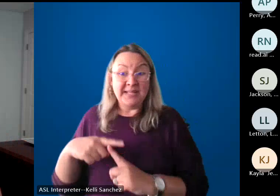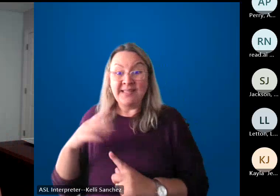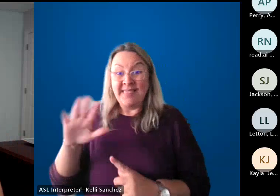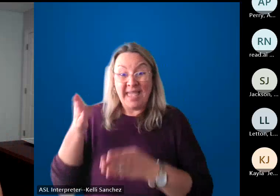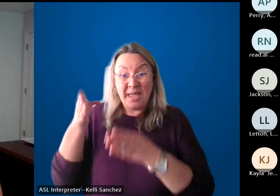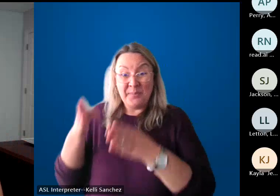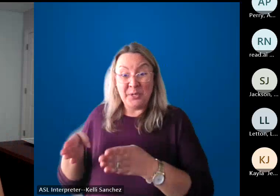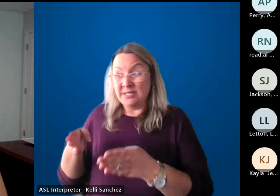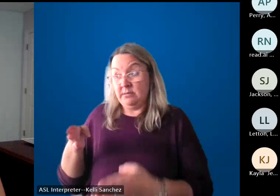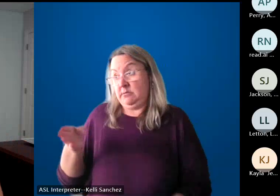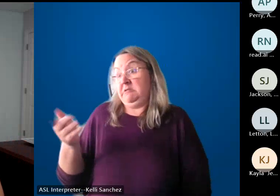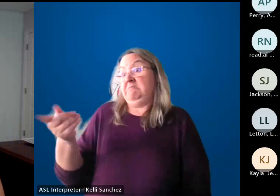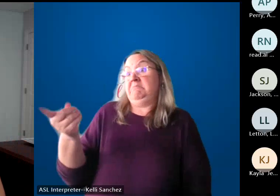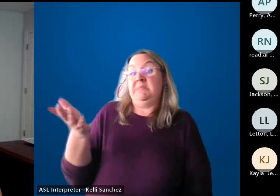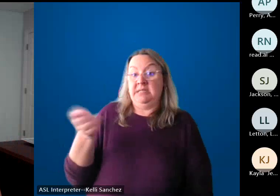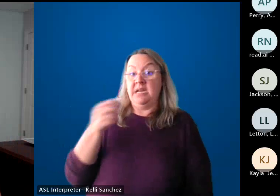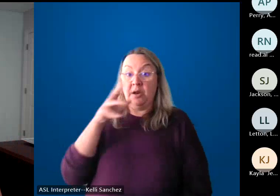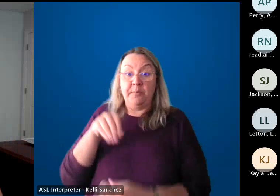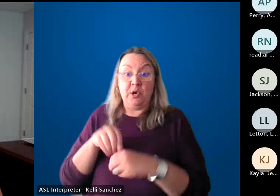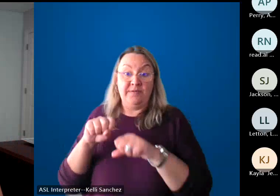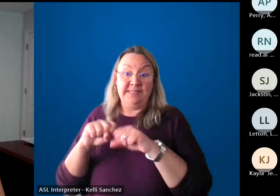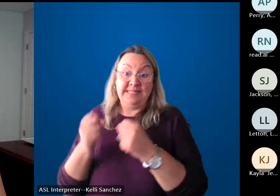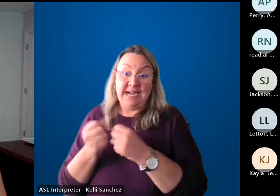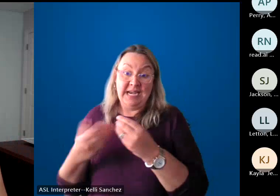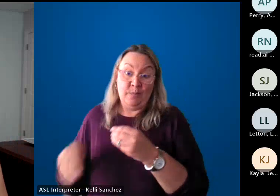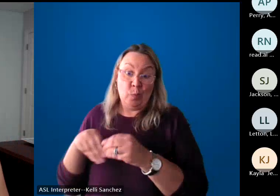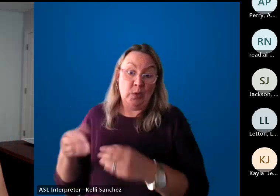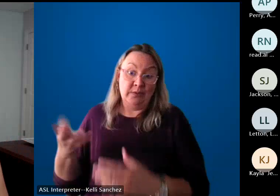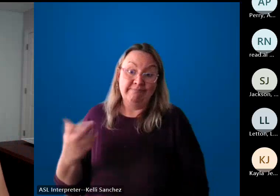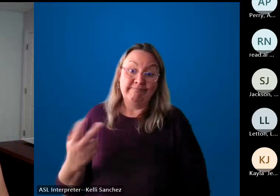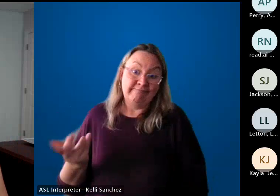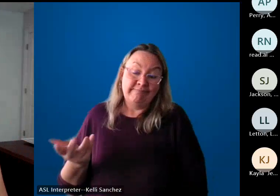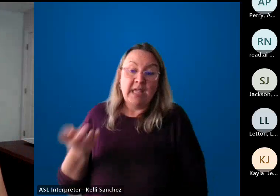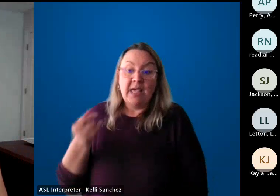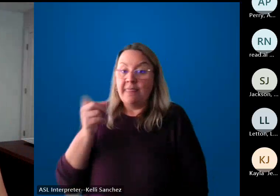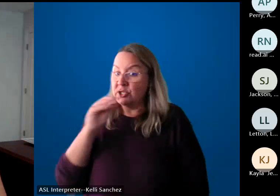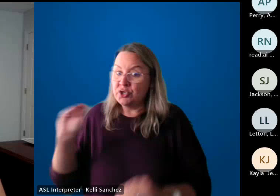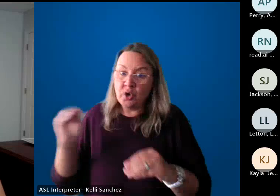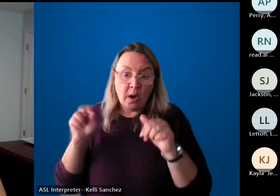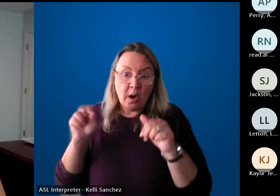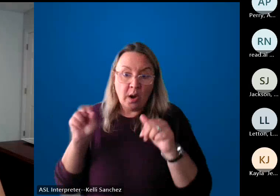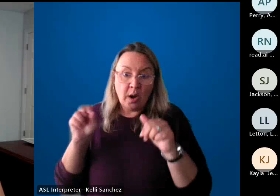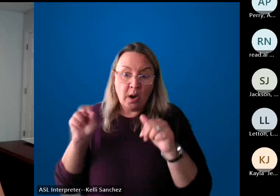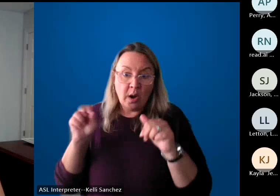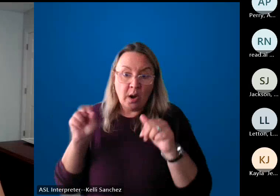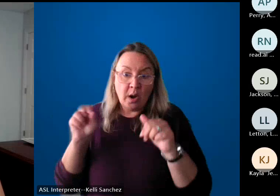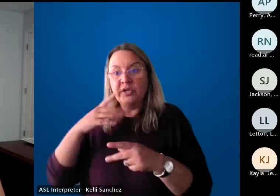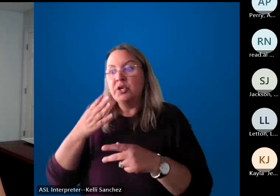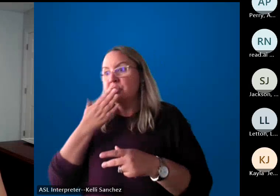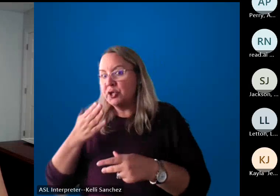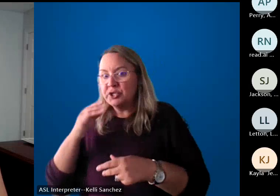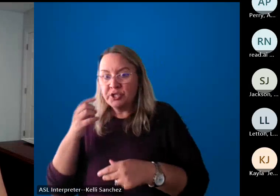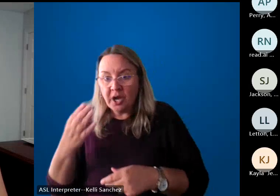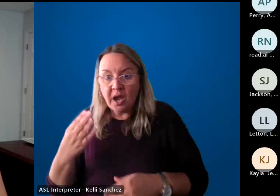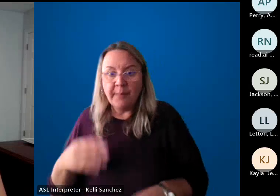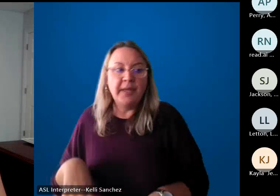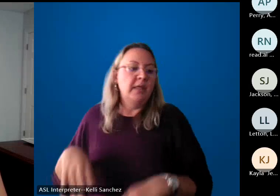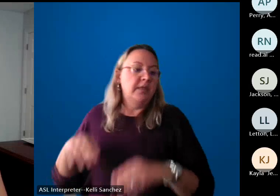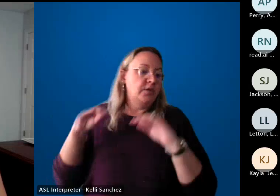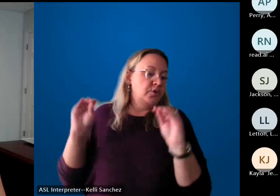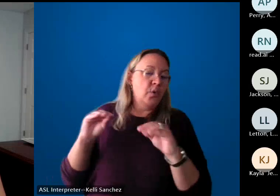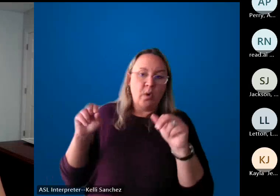person doesn't get to be a part of society, that they don't get the opportunity to have meaningful work, that they don't get the opportunity